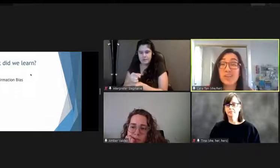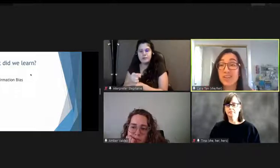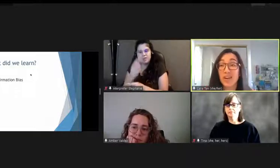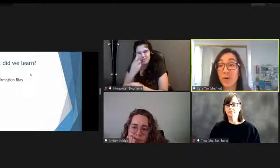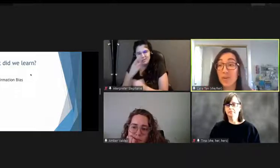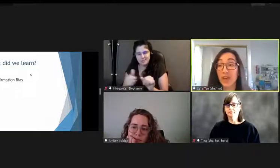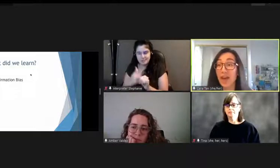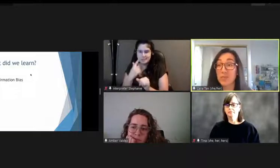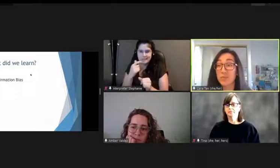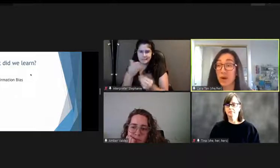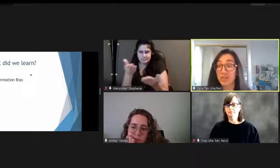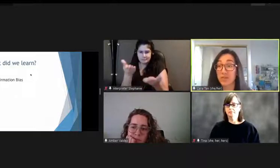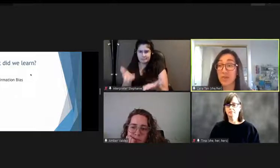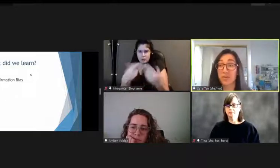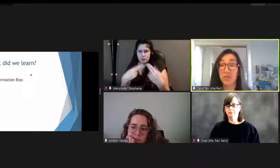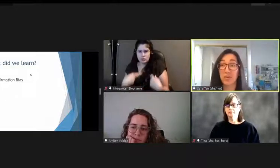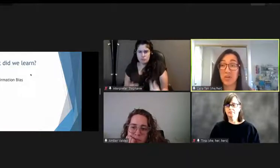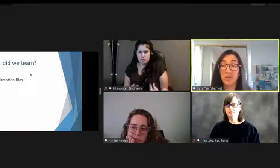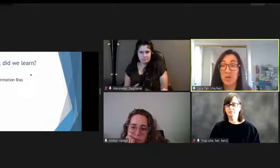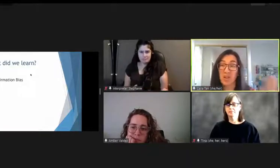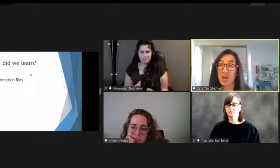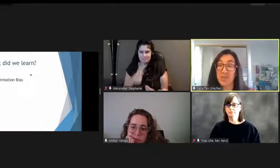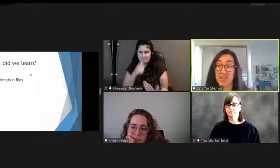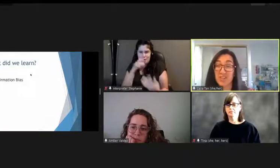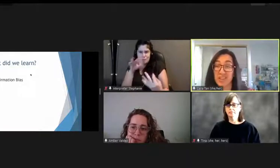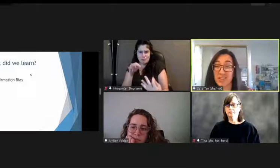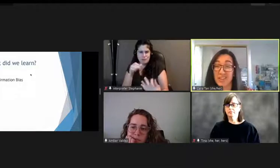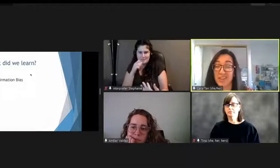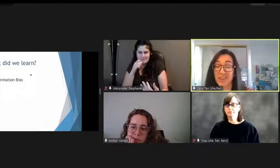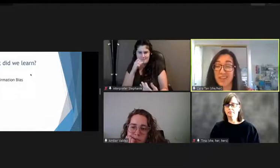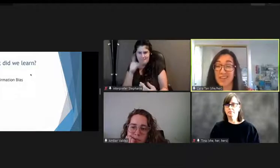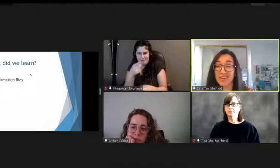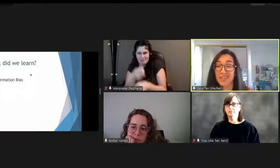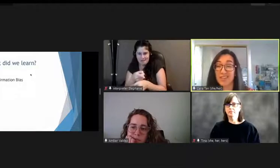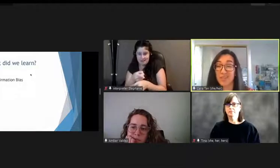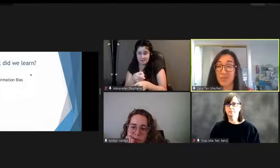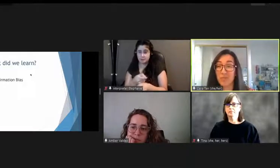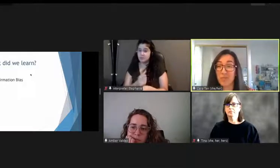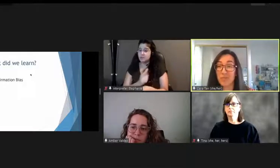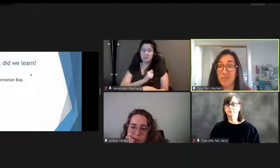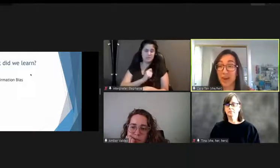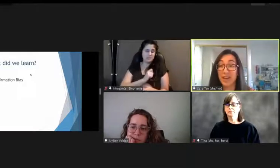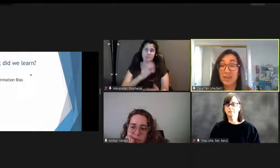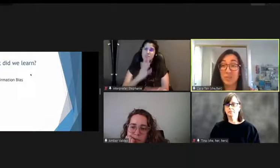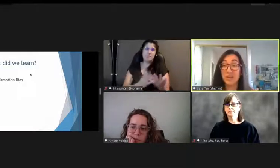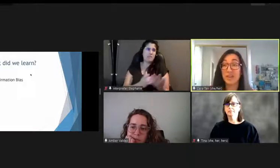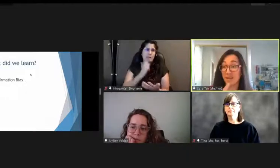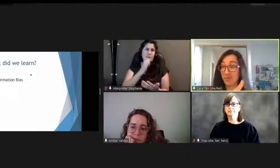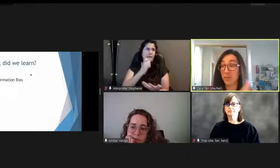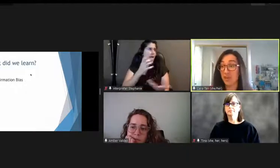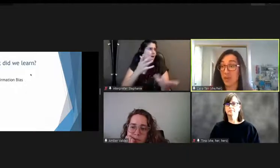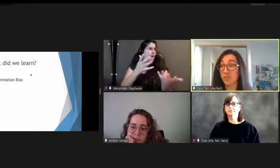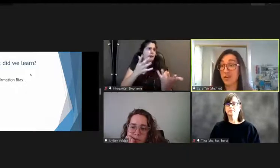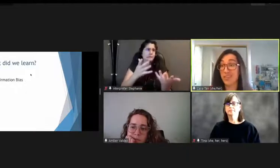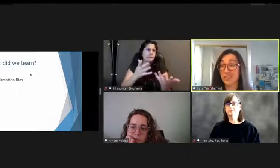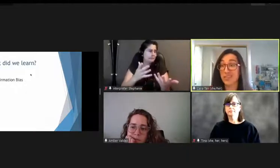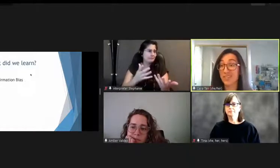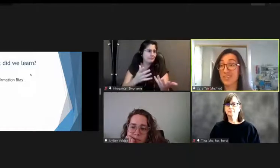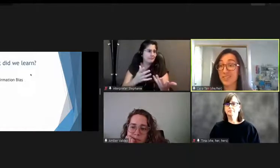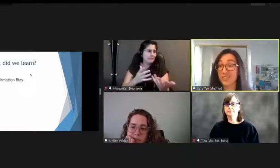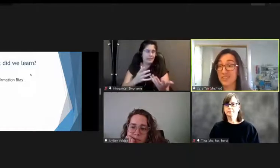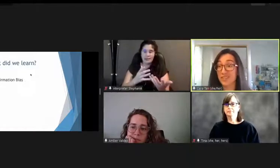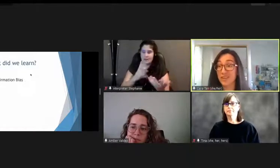probably didn't come up with every possible number combination that might be against my